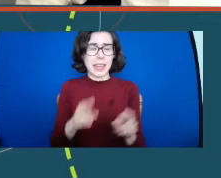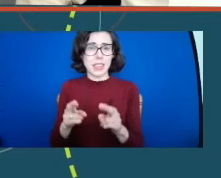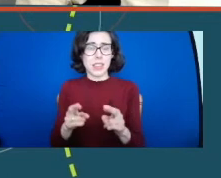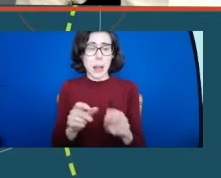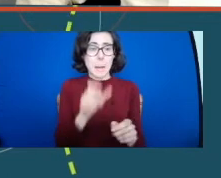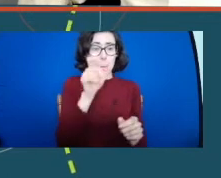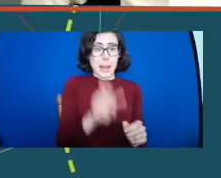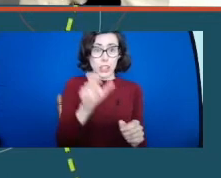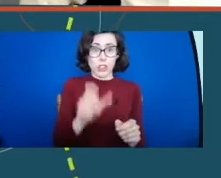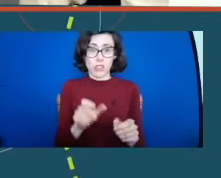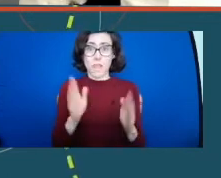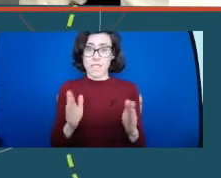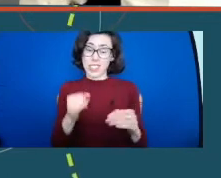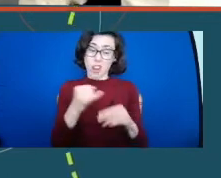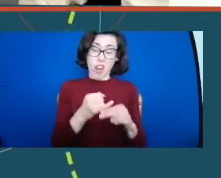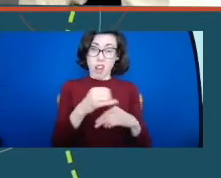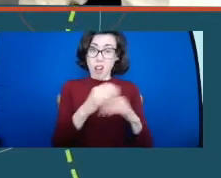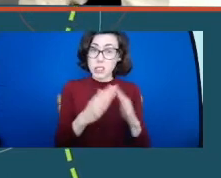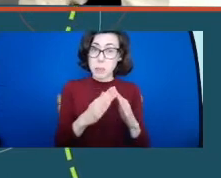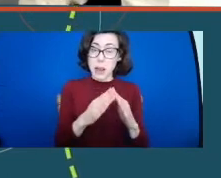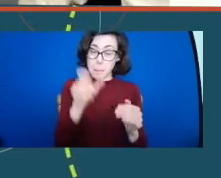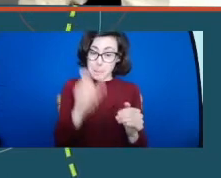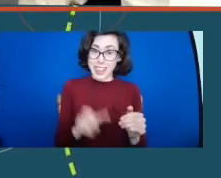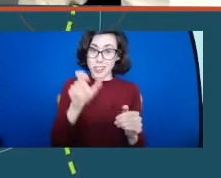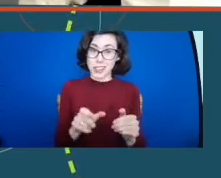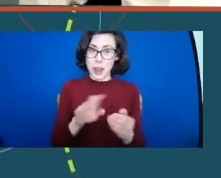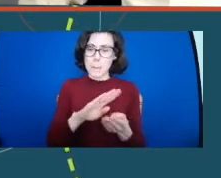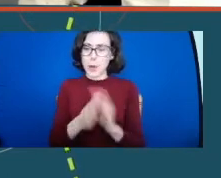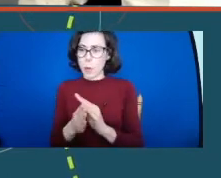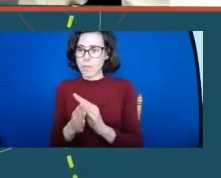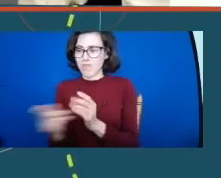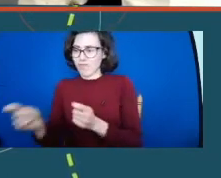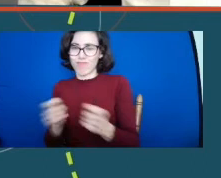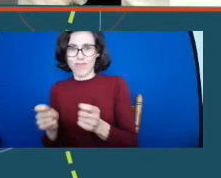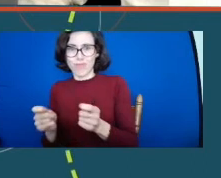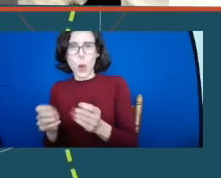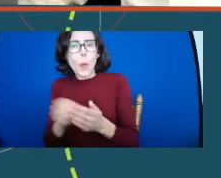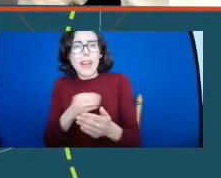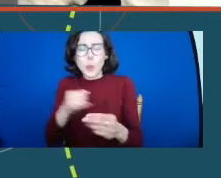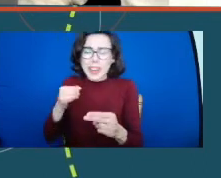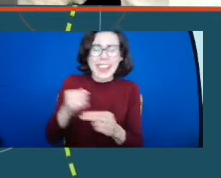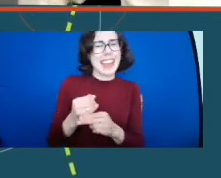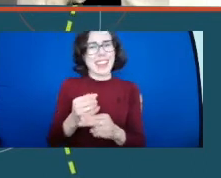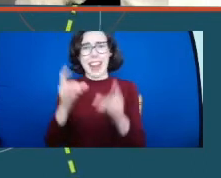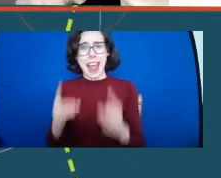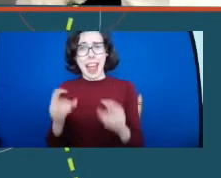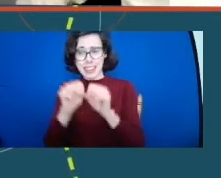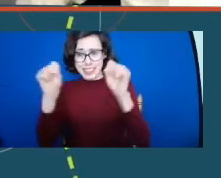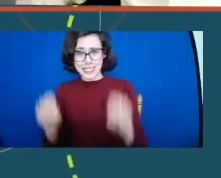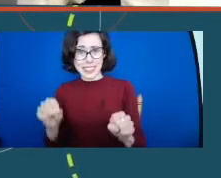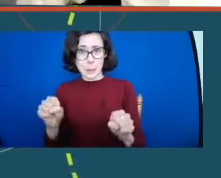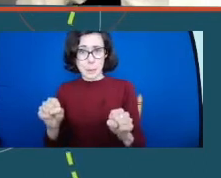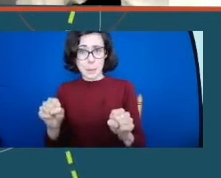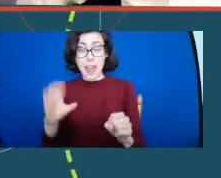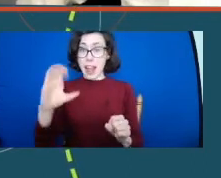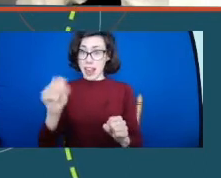that we've got to get into the healthcare system, and Kara Sports obviously has a great opportunity to do that,